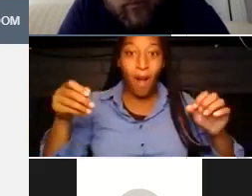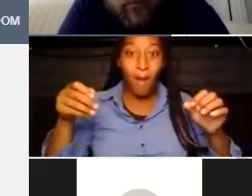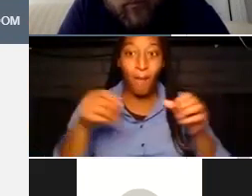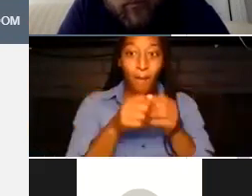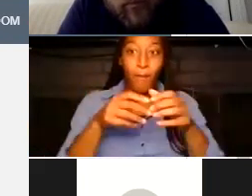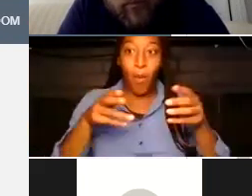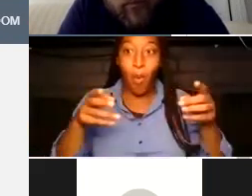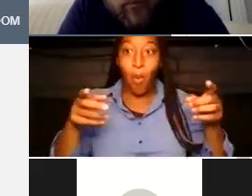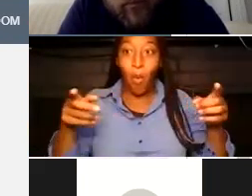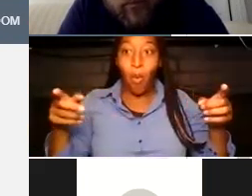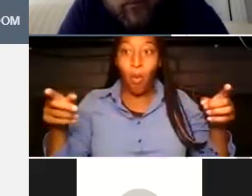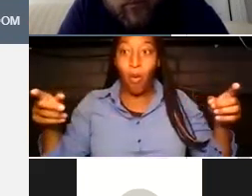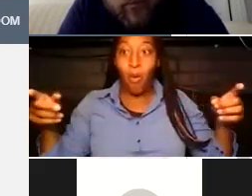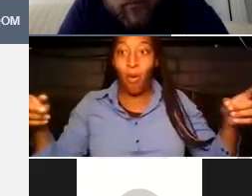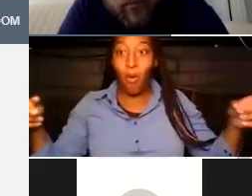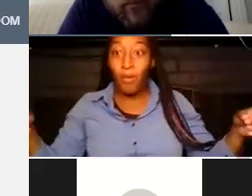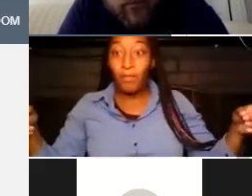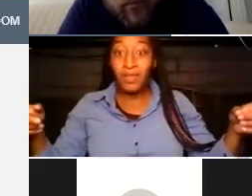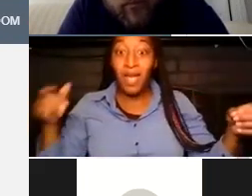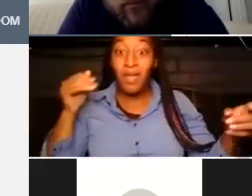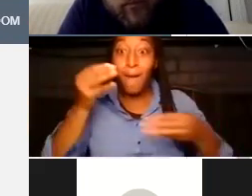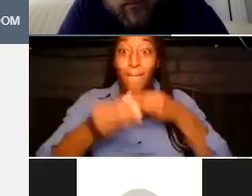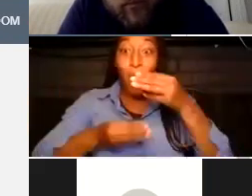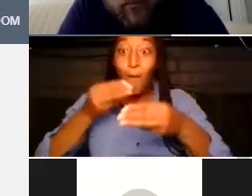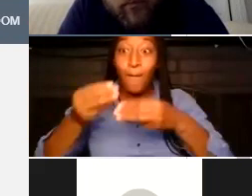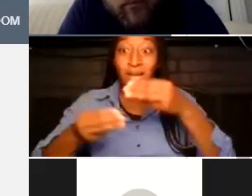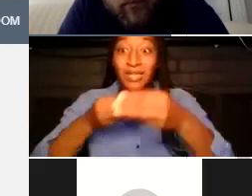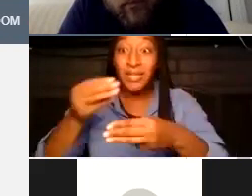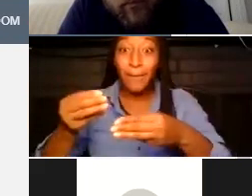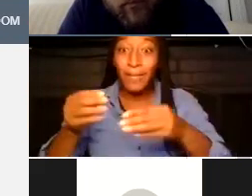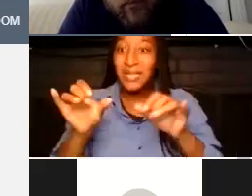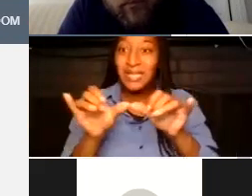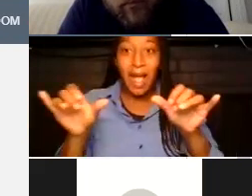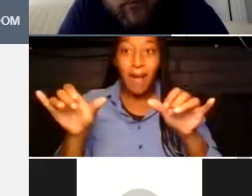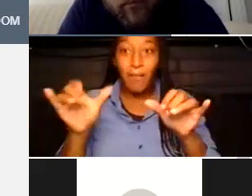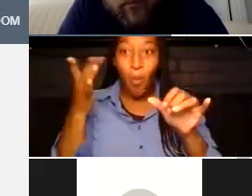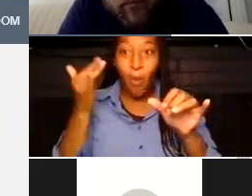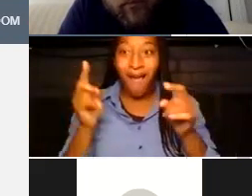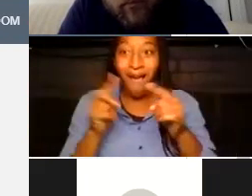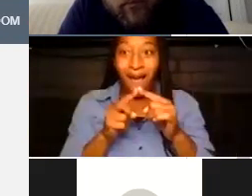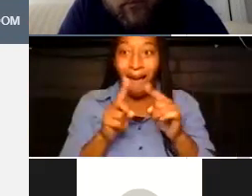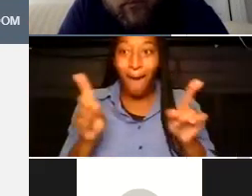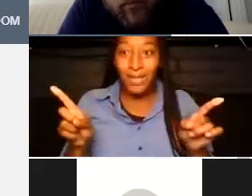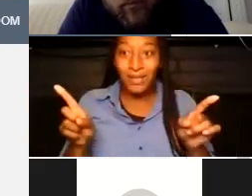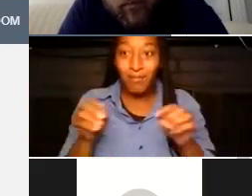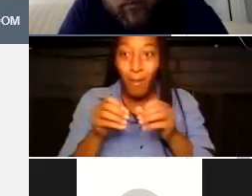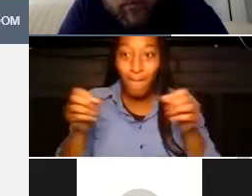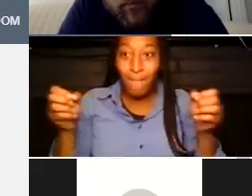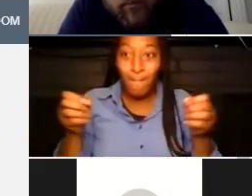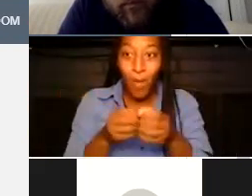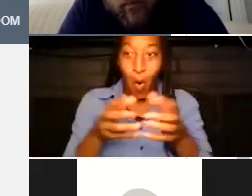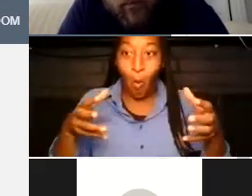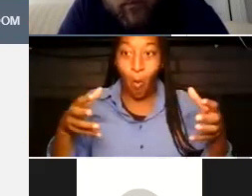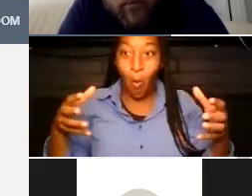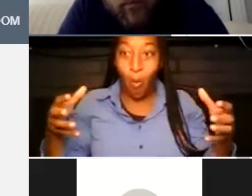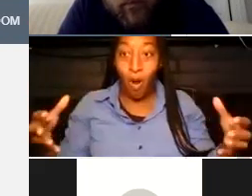And so the momentum total is the same. So the total amount of momentum in the system before